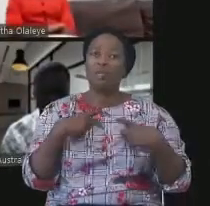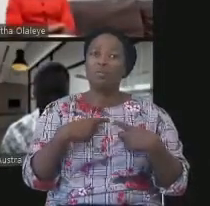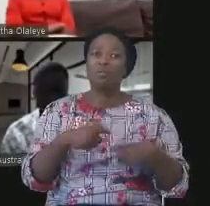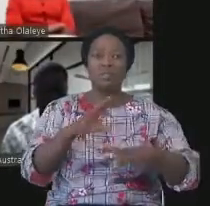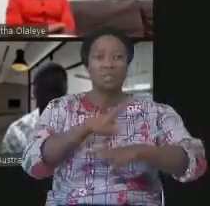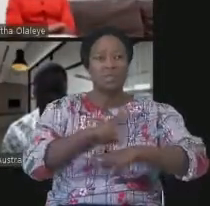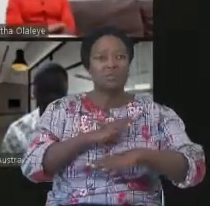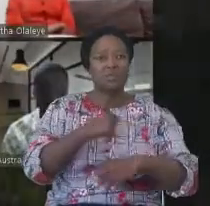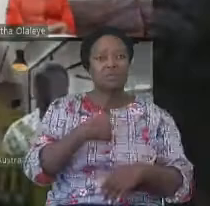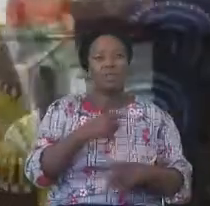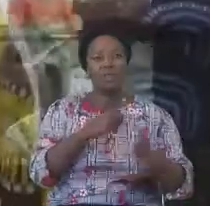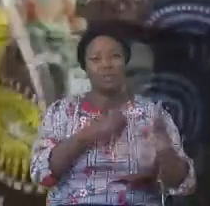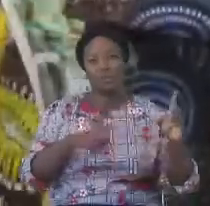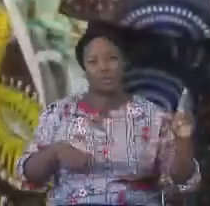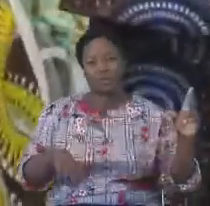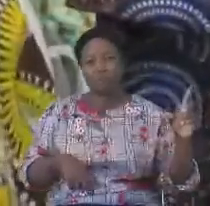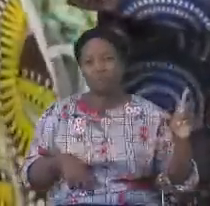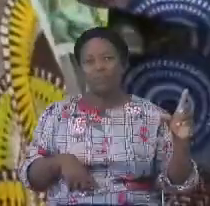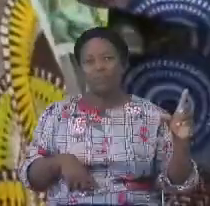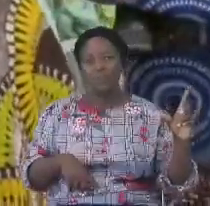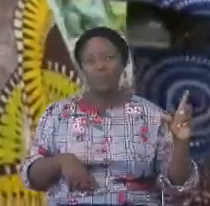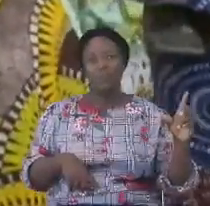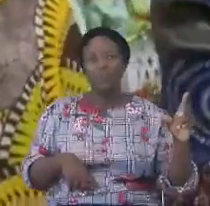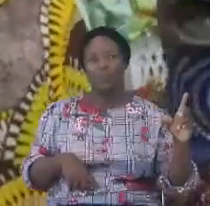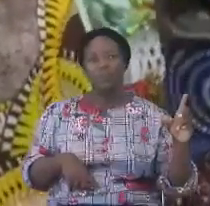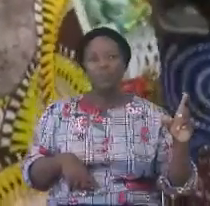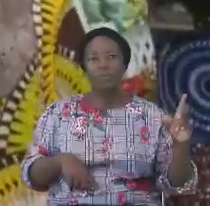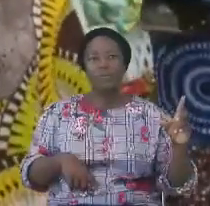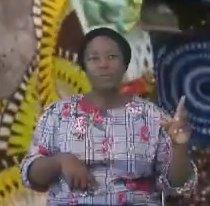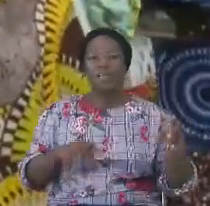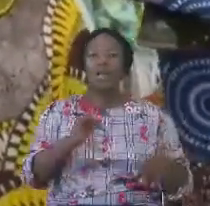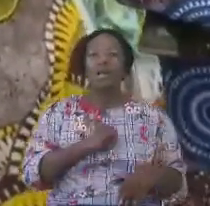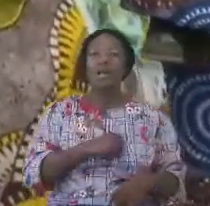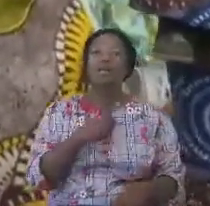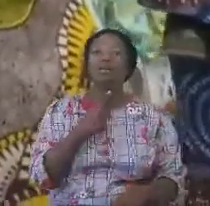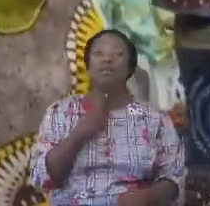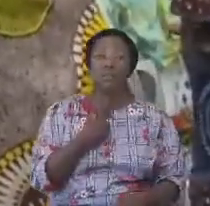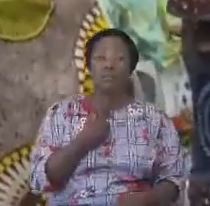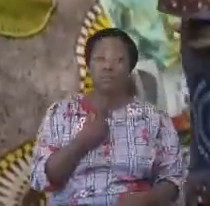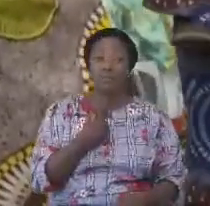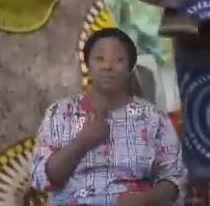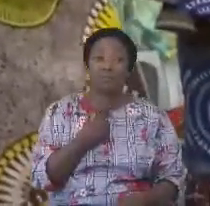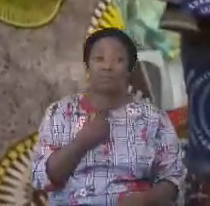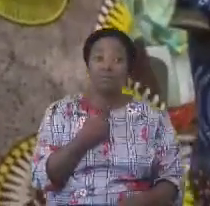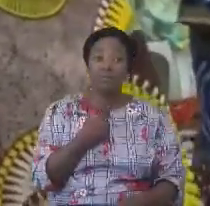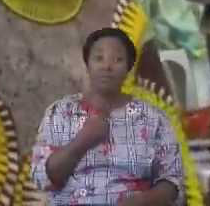I thirst for the water of life. Satisfy me, Lord.